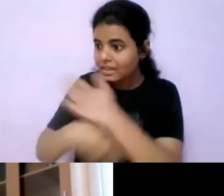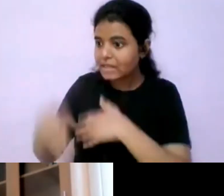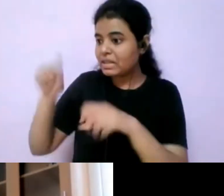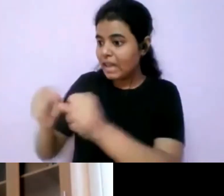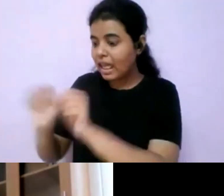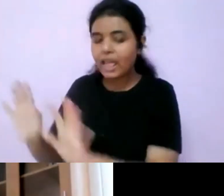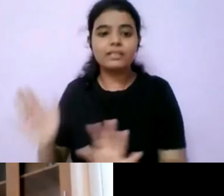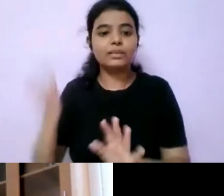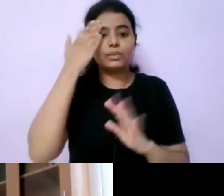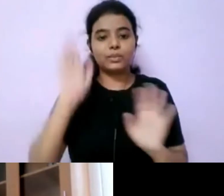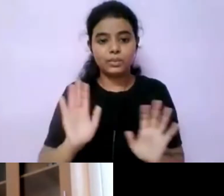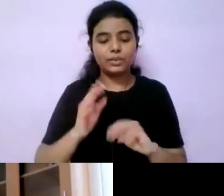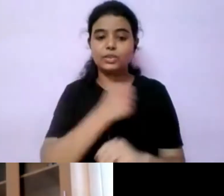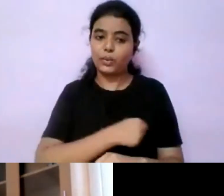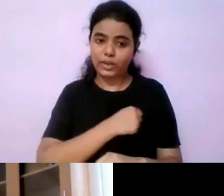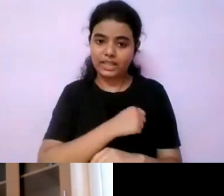Sorry.